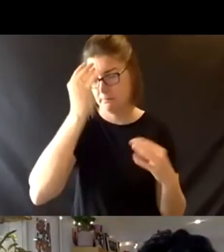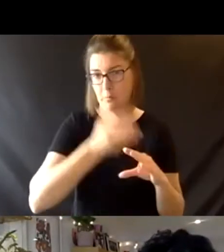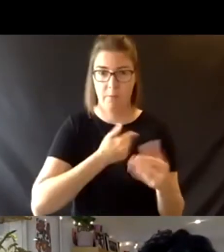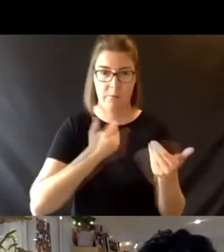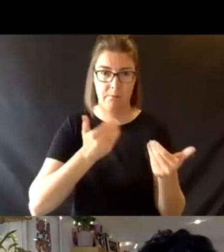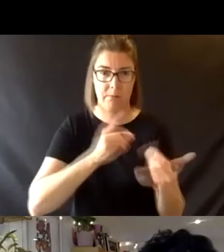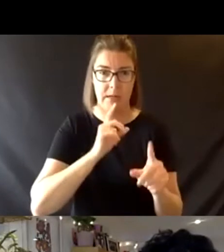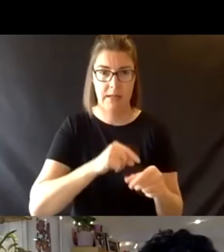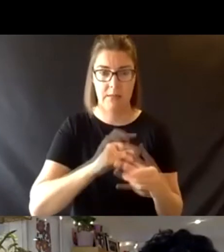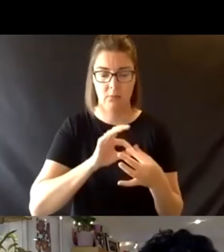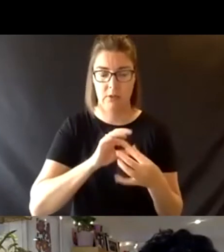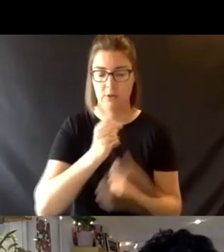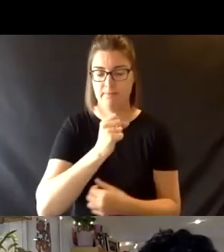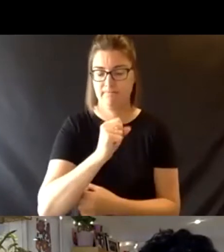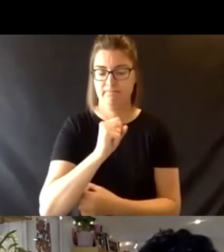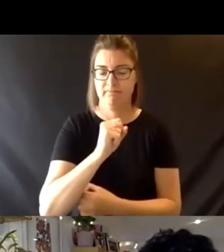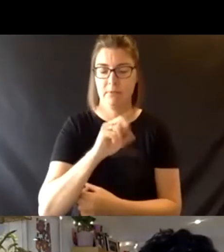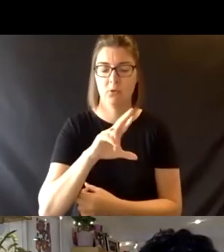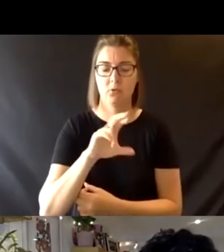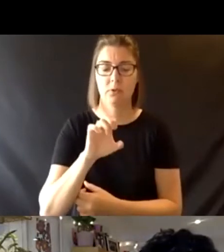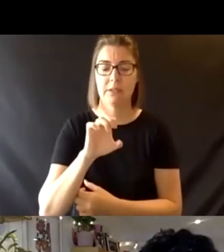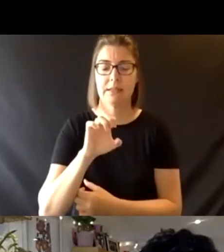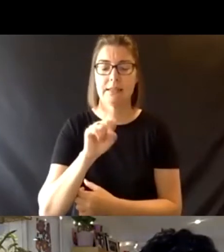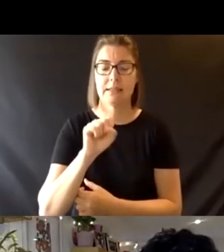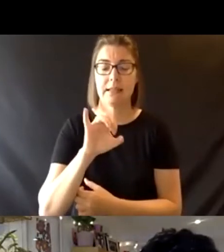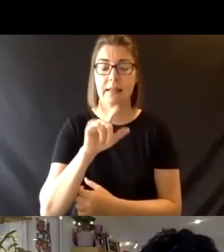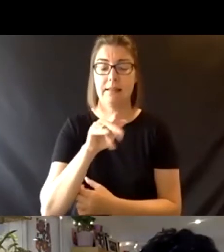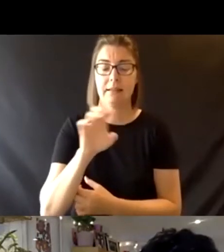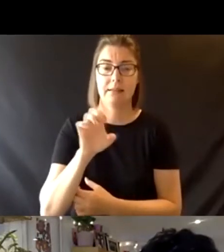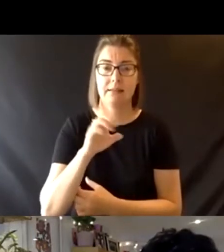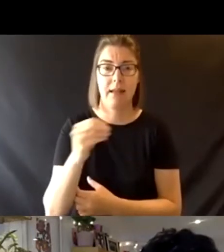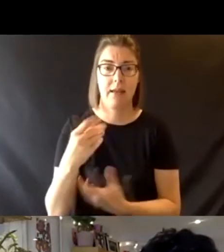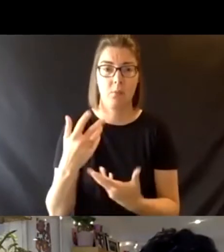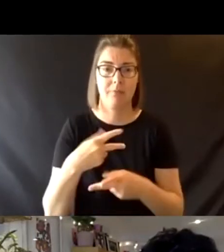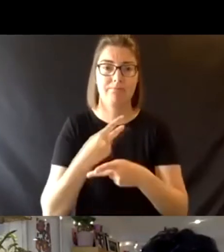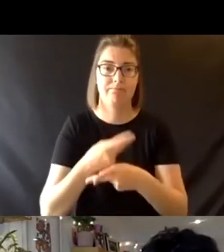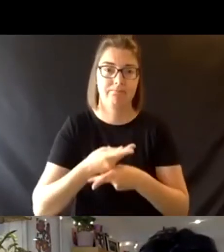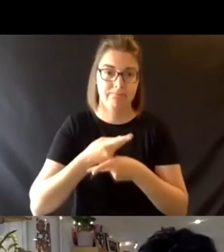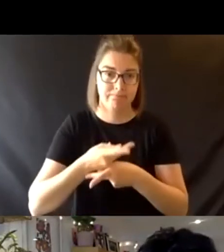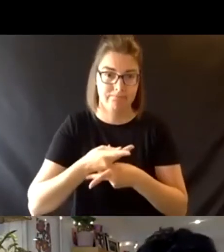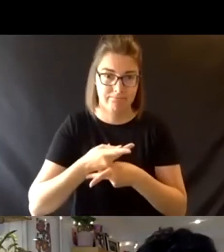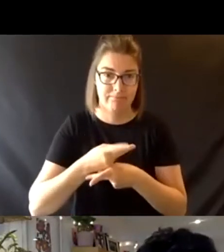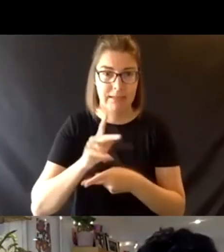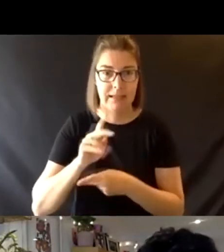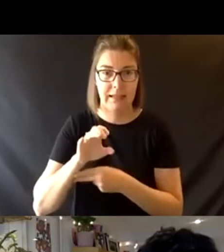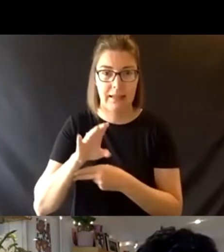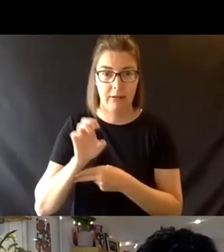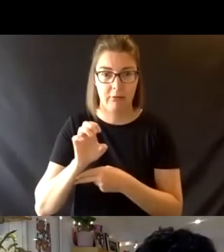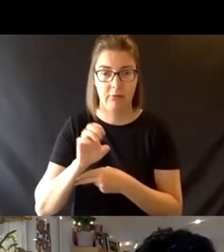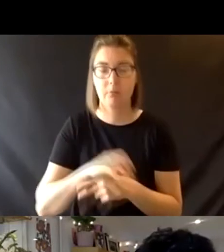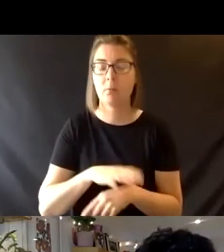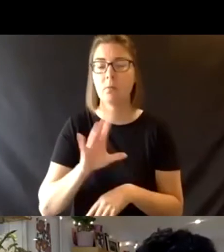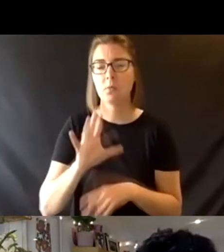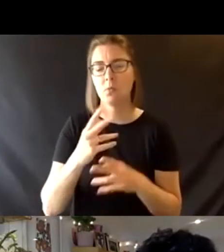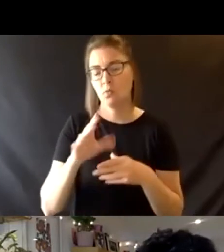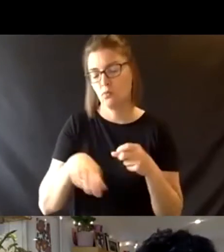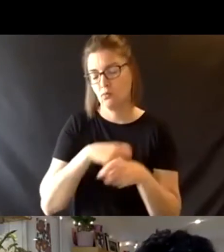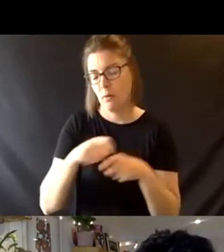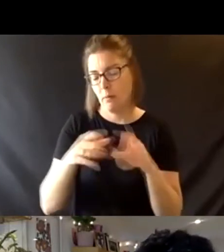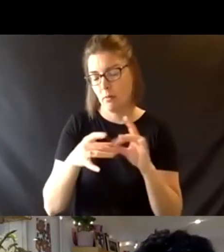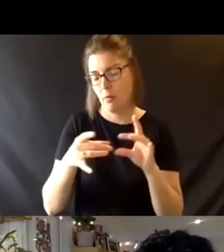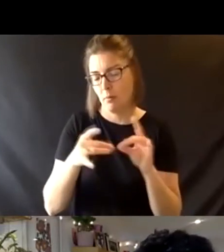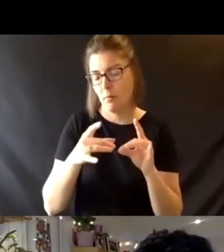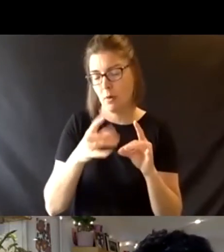on resilience and care. And I also want to give panelists in their kind of closing remarks, because we didn't have an